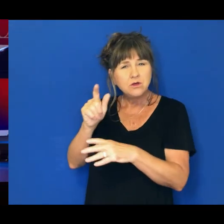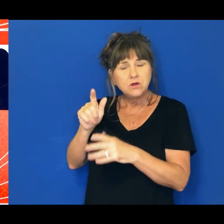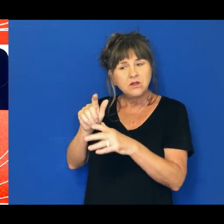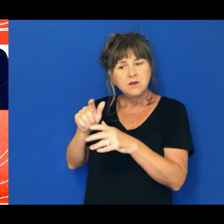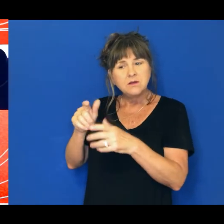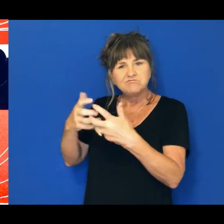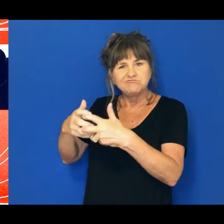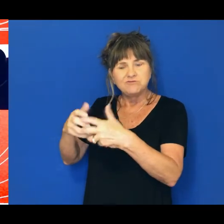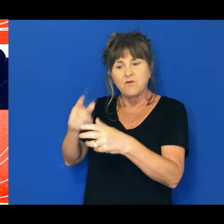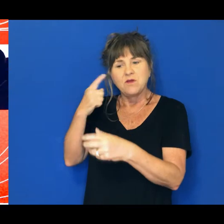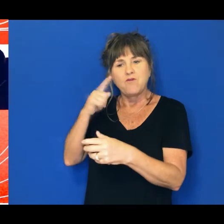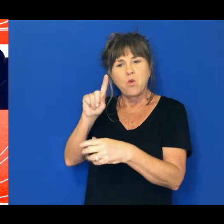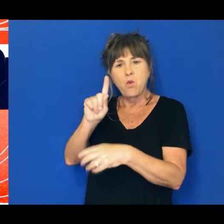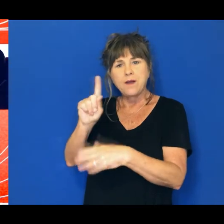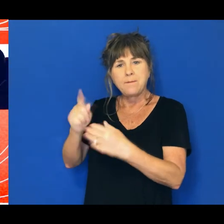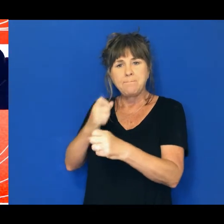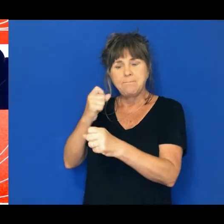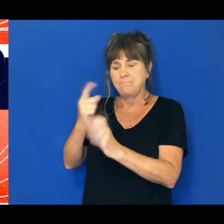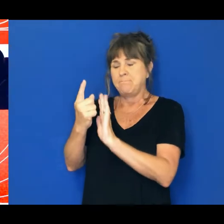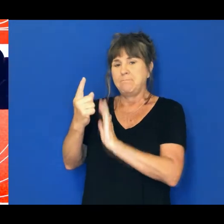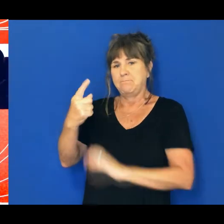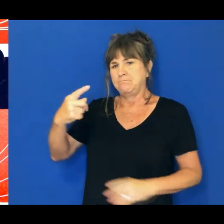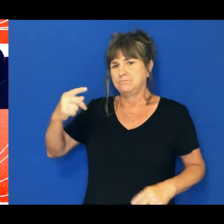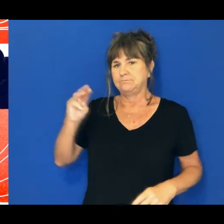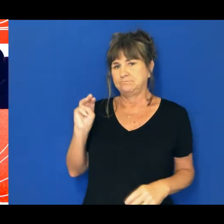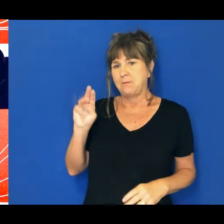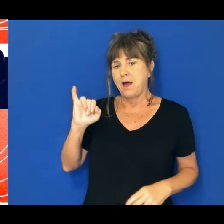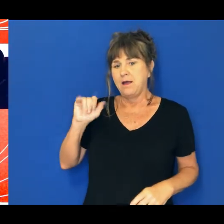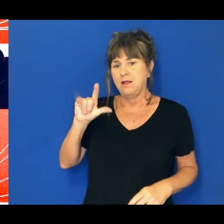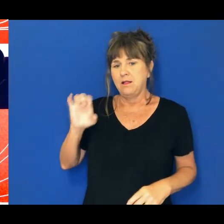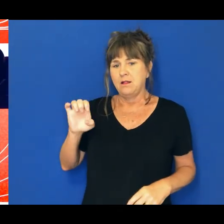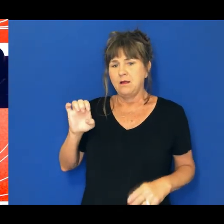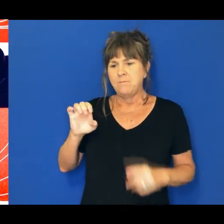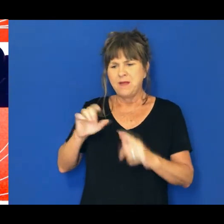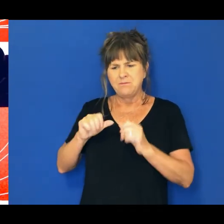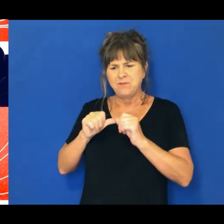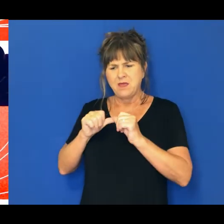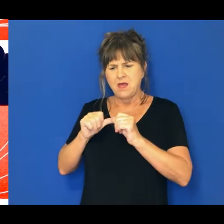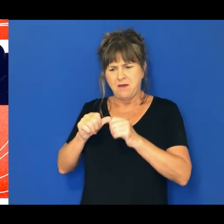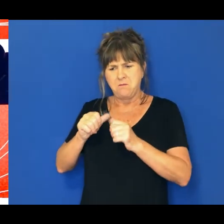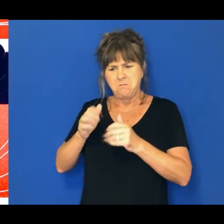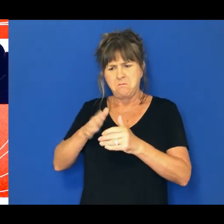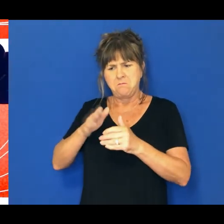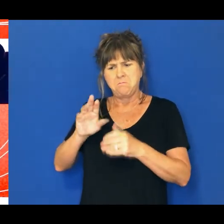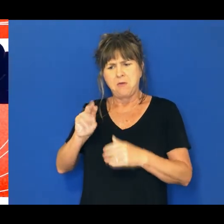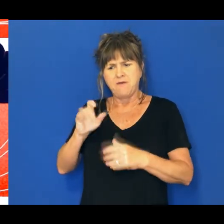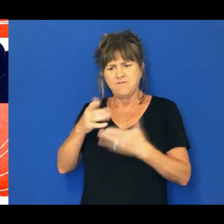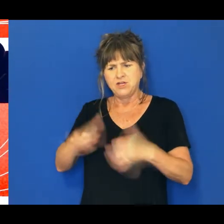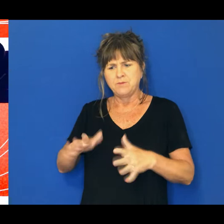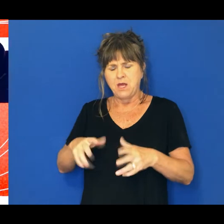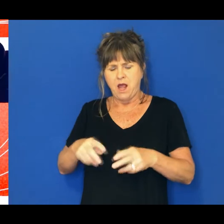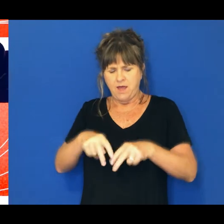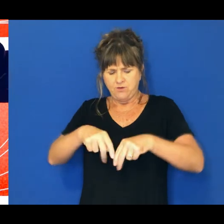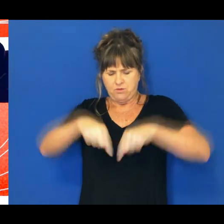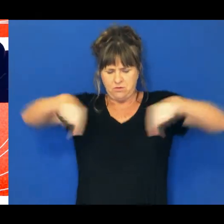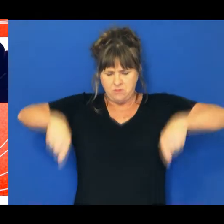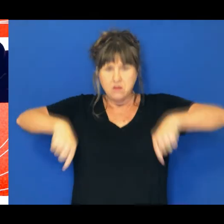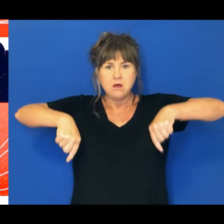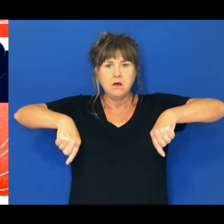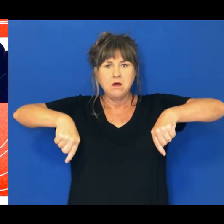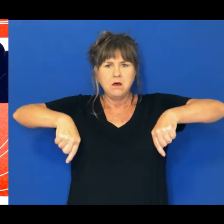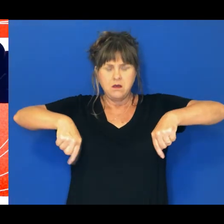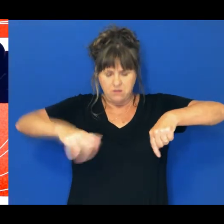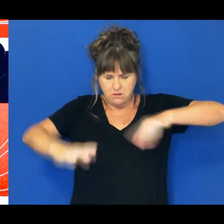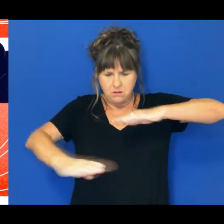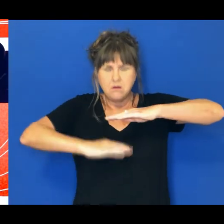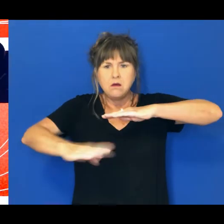should slow down and stop when you're done with the workout. But I had to do one of these because the treadmill kept going. And I was thinking,